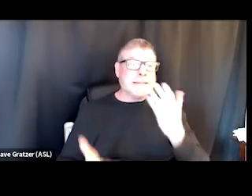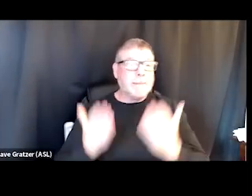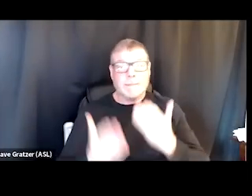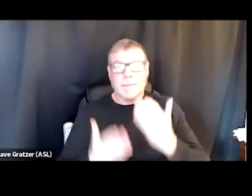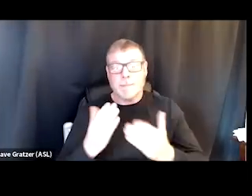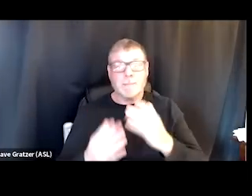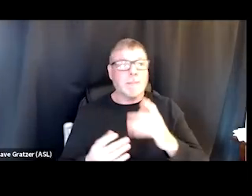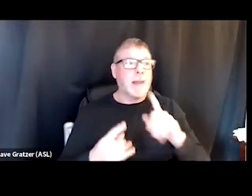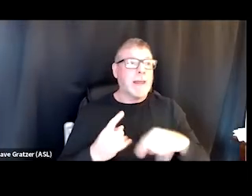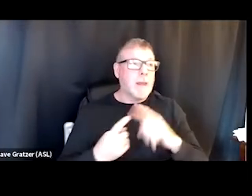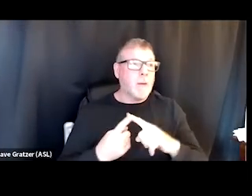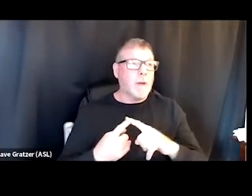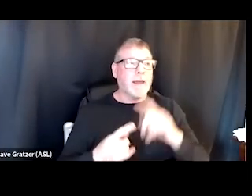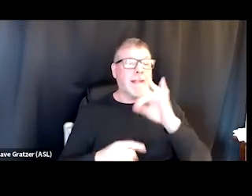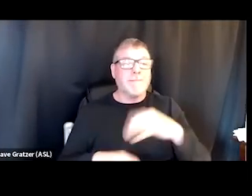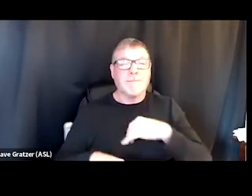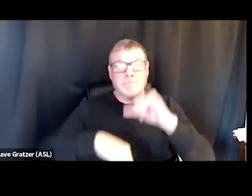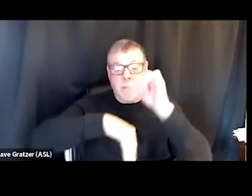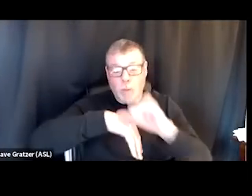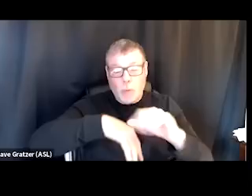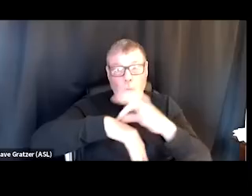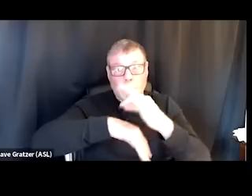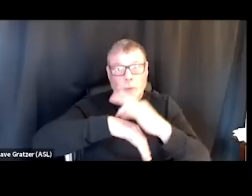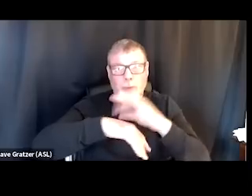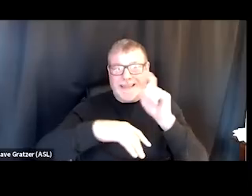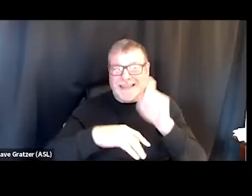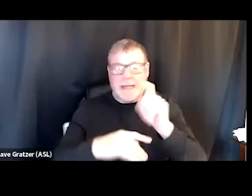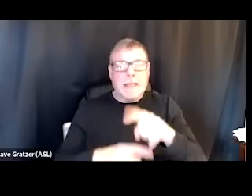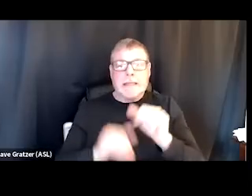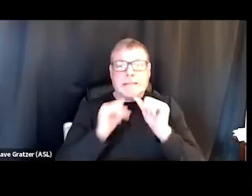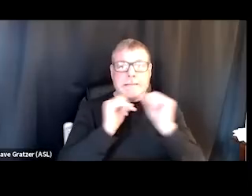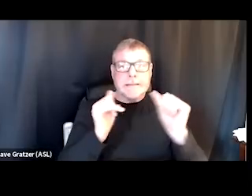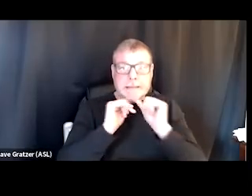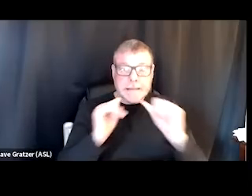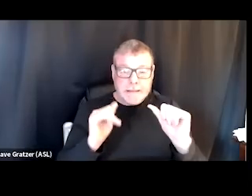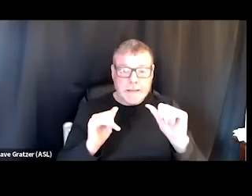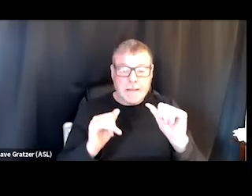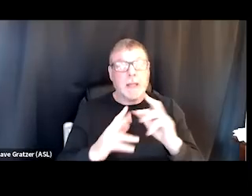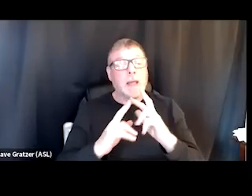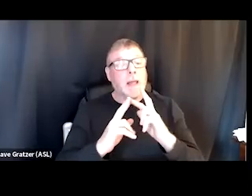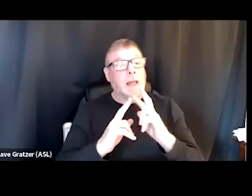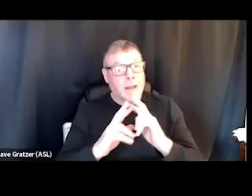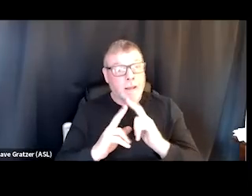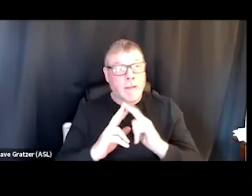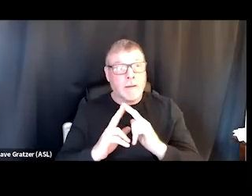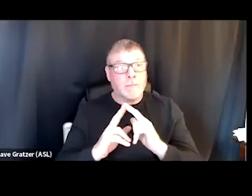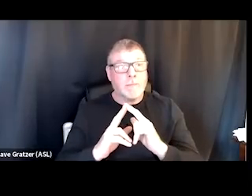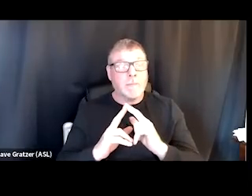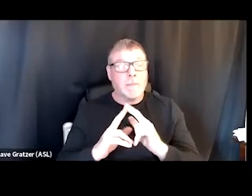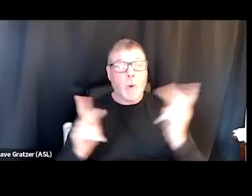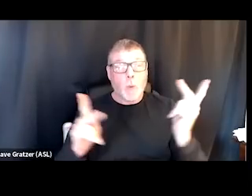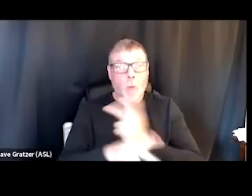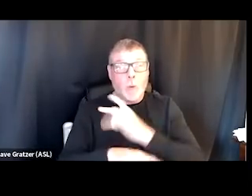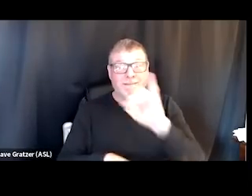convince them otherwise, if they have a wound that needs to be addressed immediately, that they're kind of in denial about, that could either manifest in